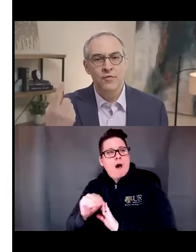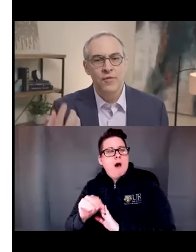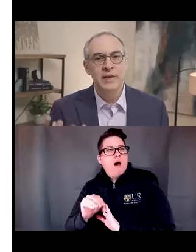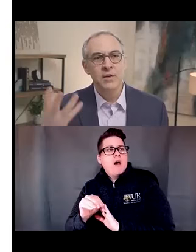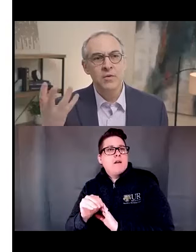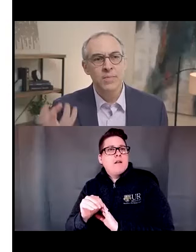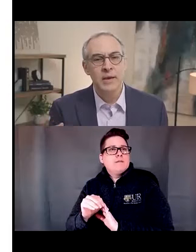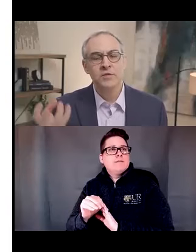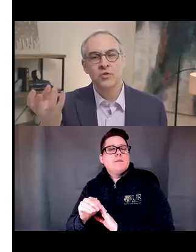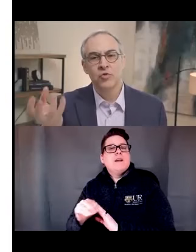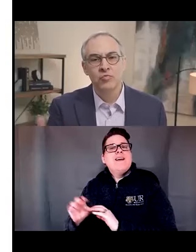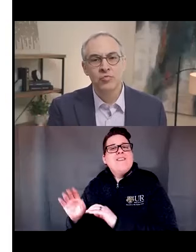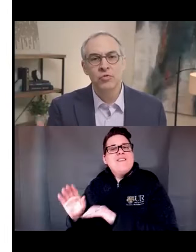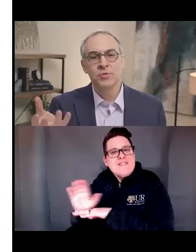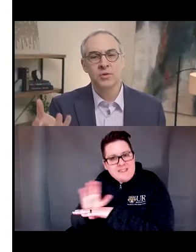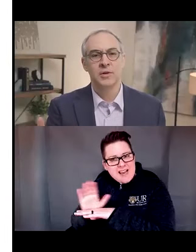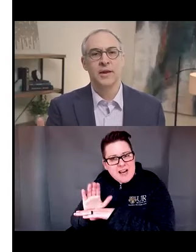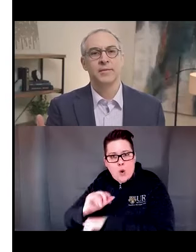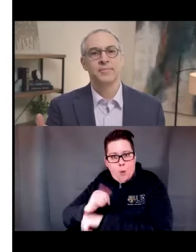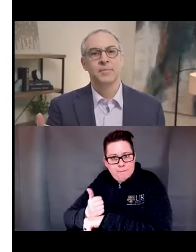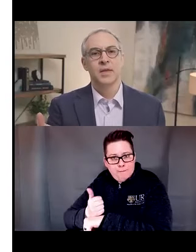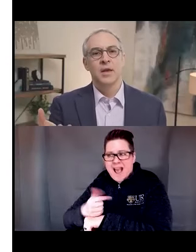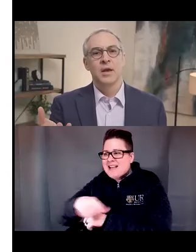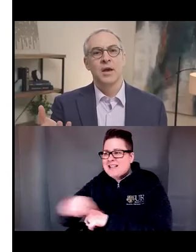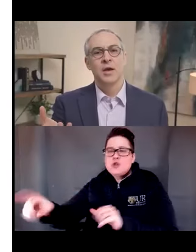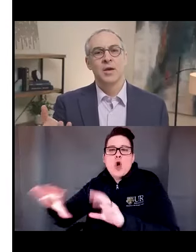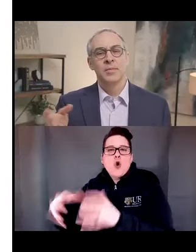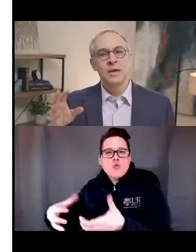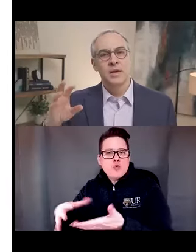of video-based group learning,